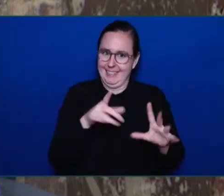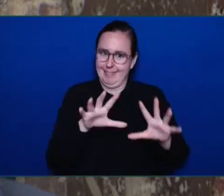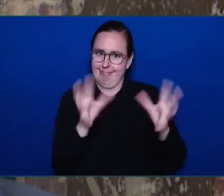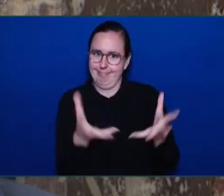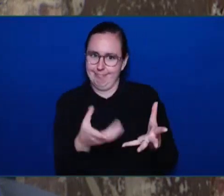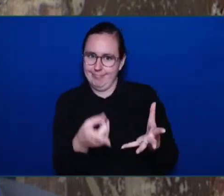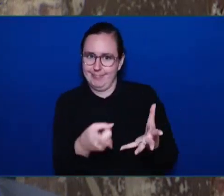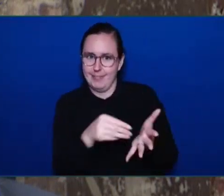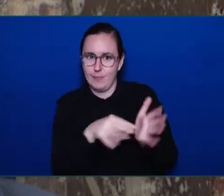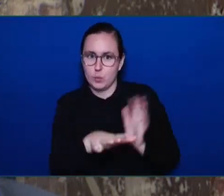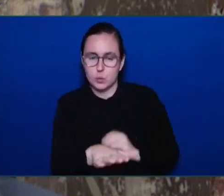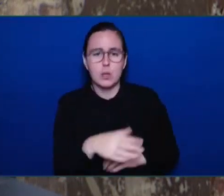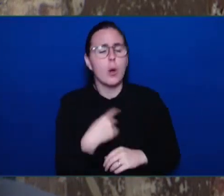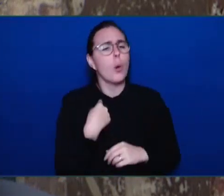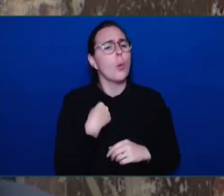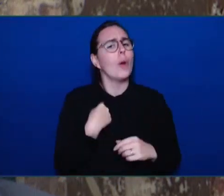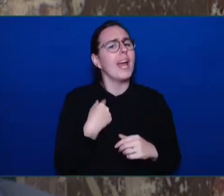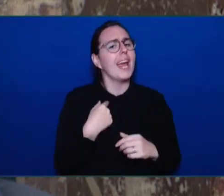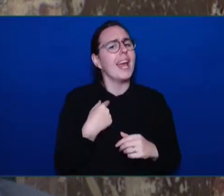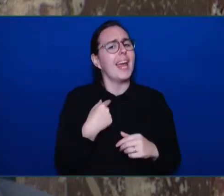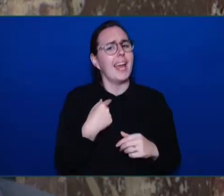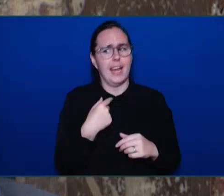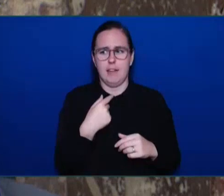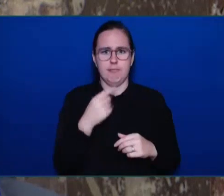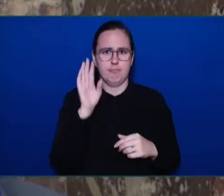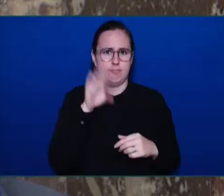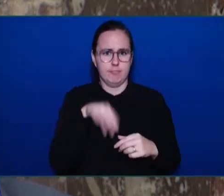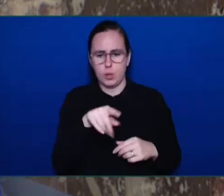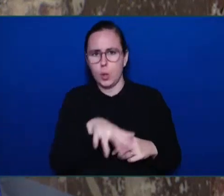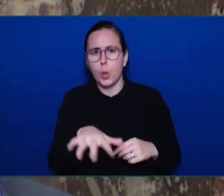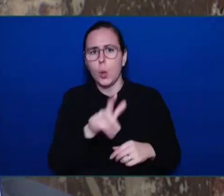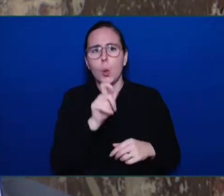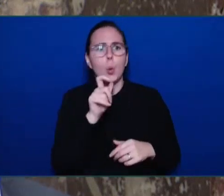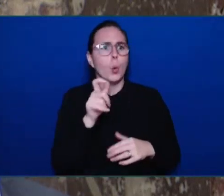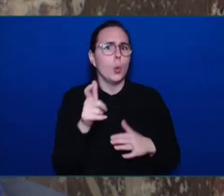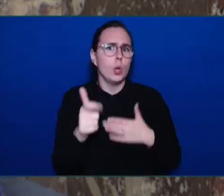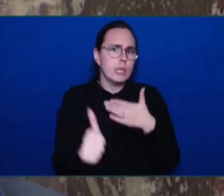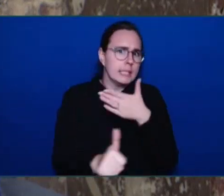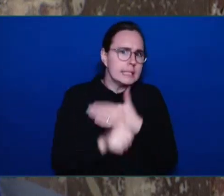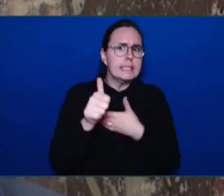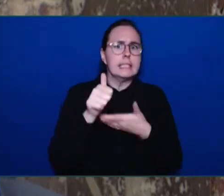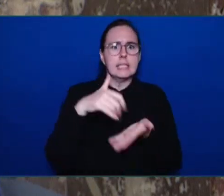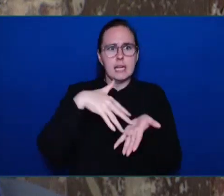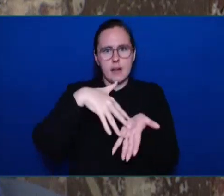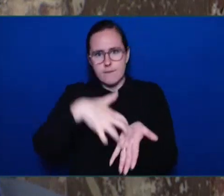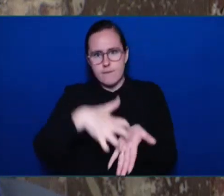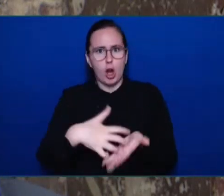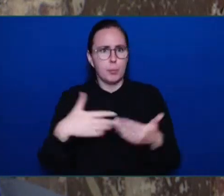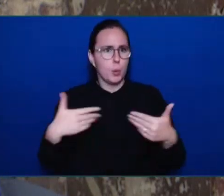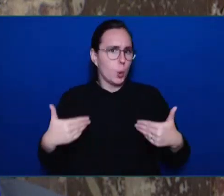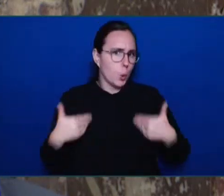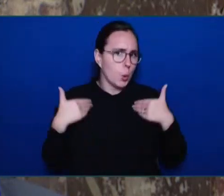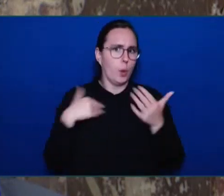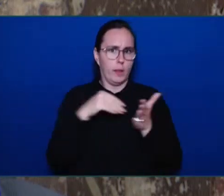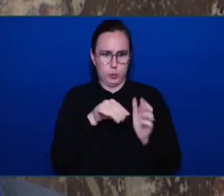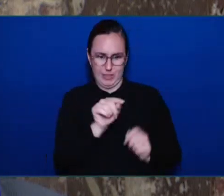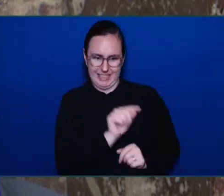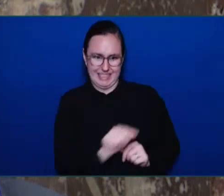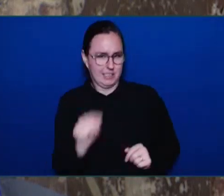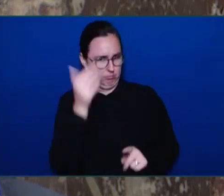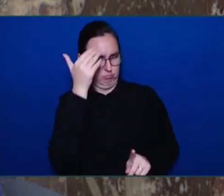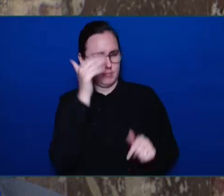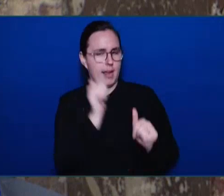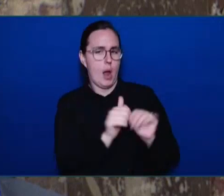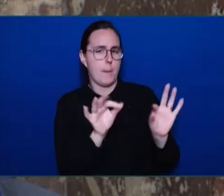most marginalized youth and students in our schools. And since 2017, we have made it a